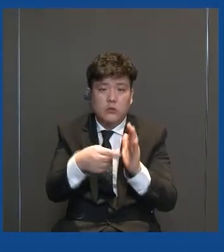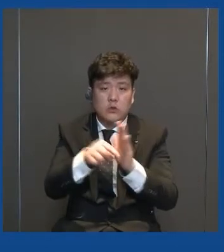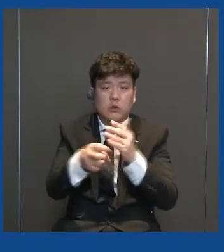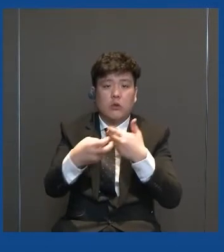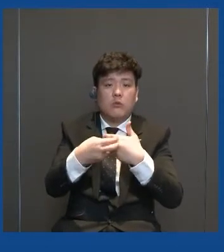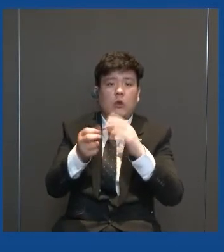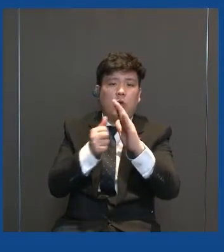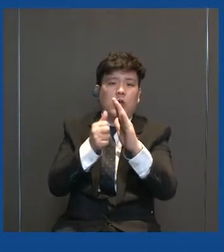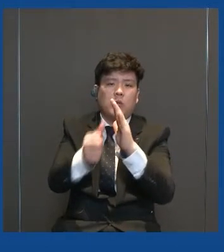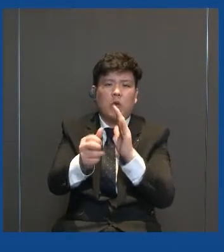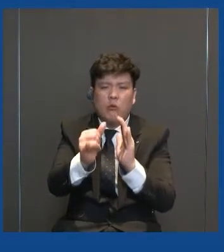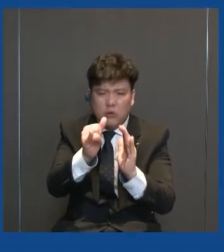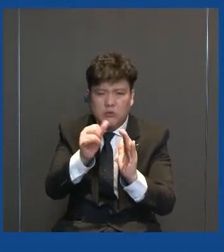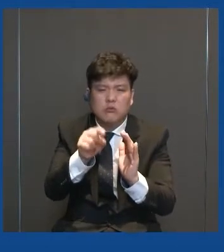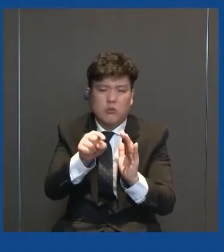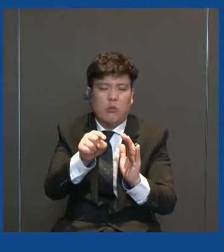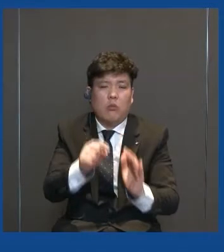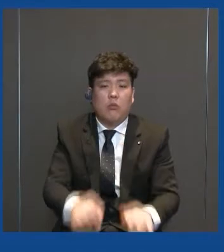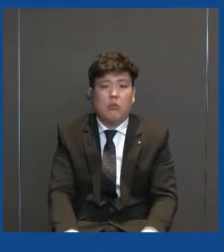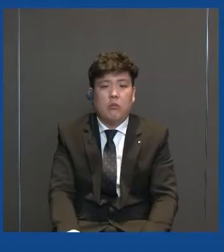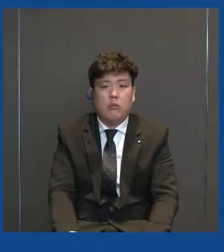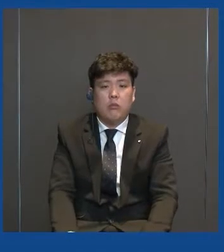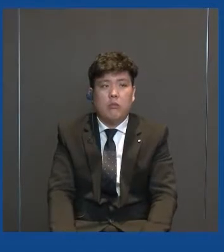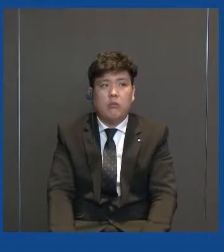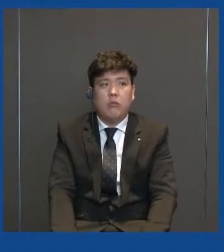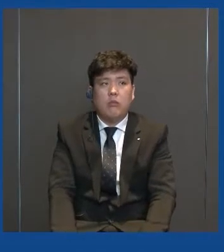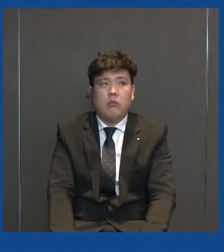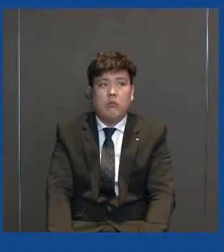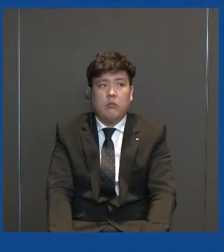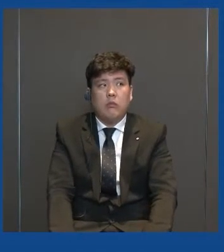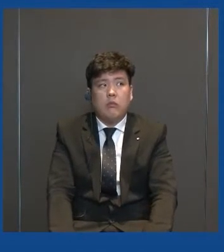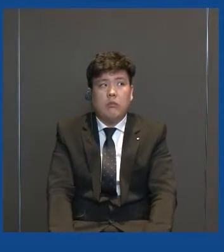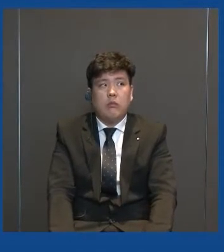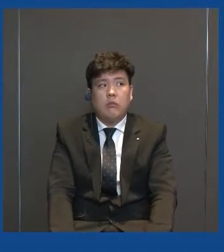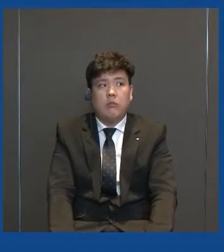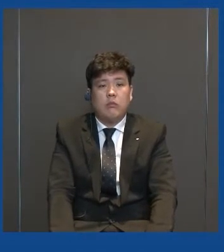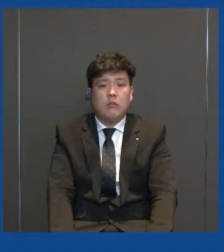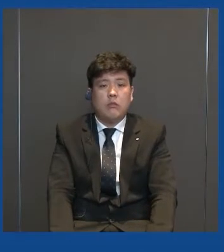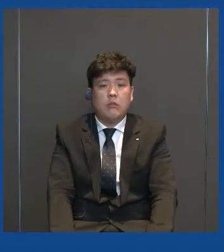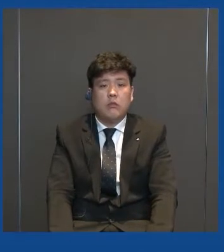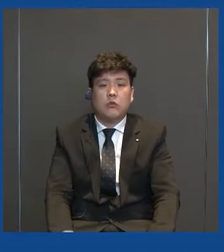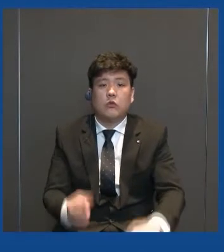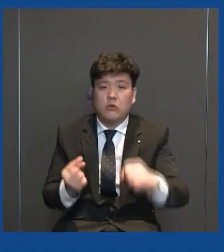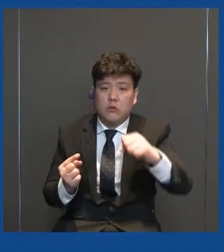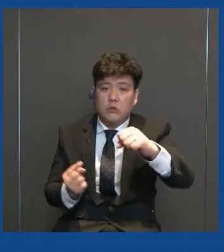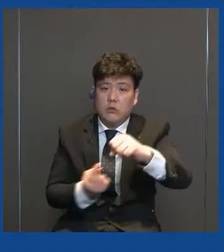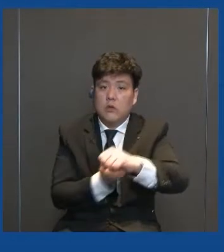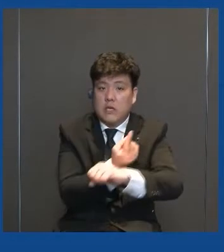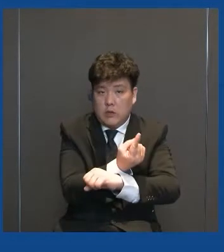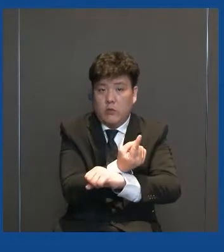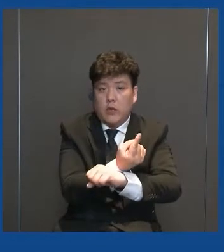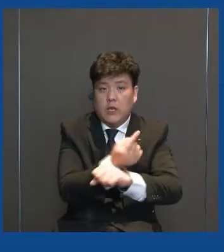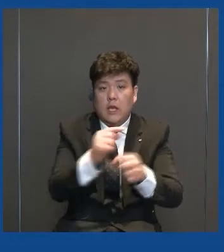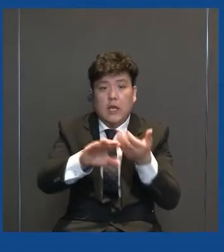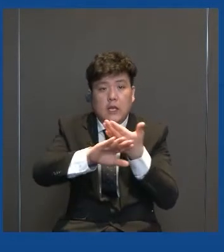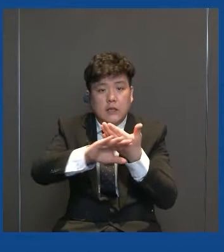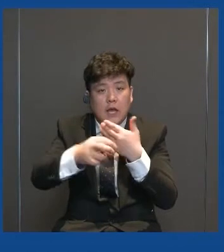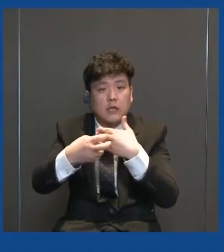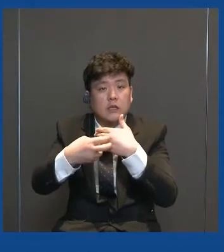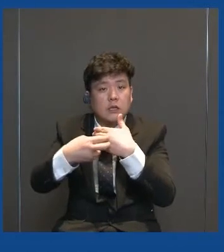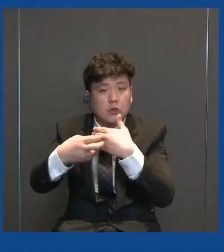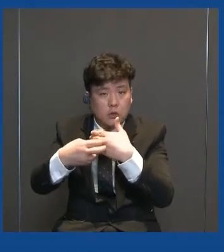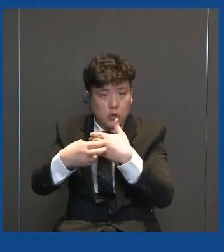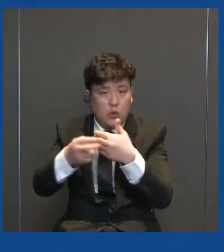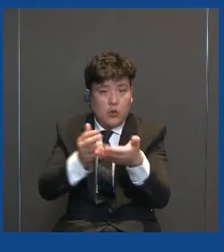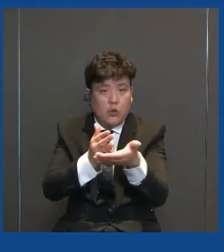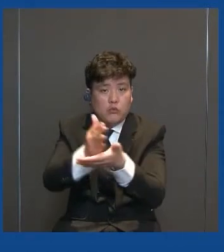COVID-19 patients over other areas of healthcare, with many countries suspending non-urgent treatment or limiting physical